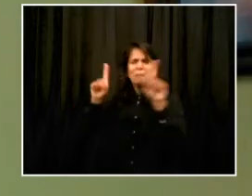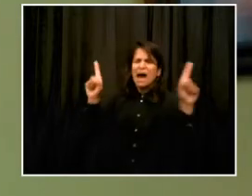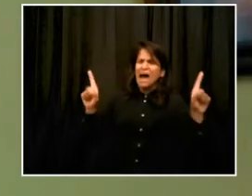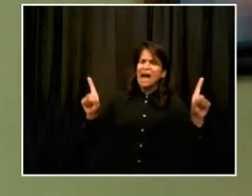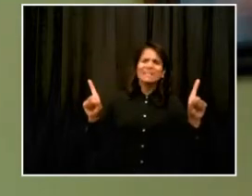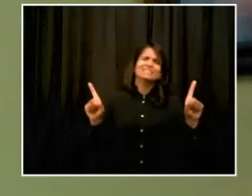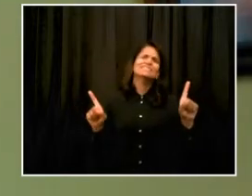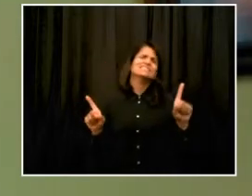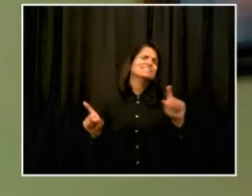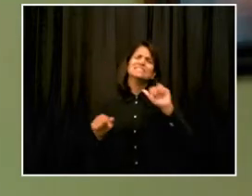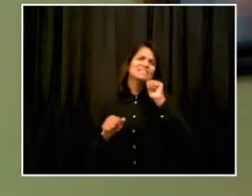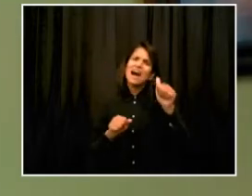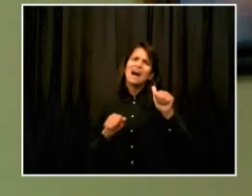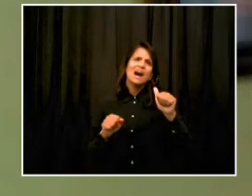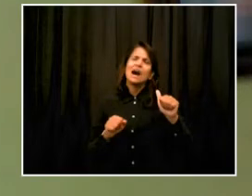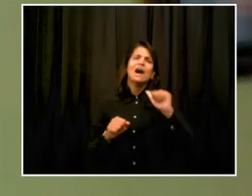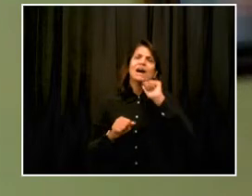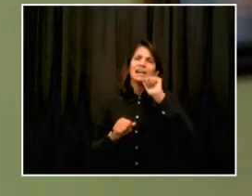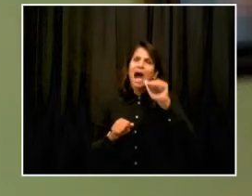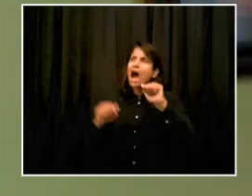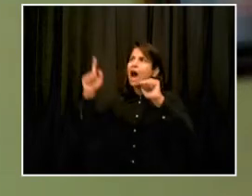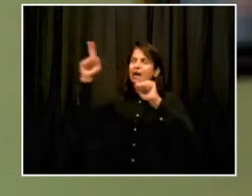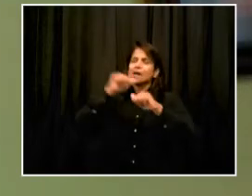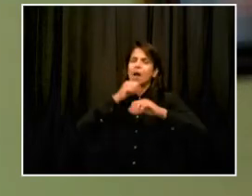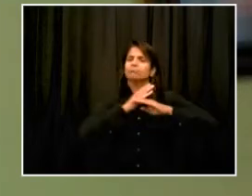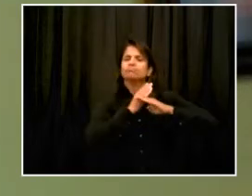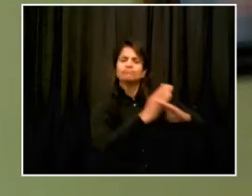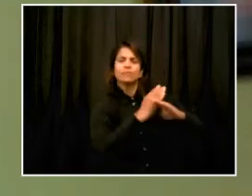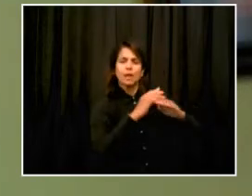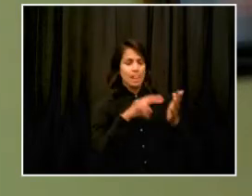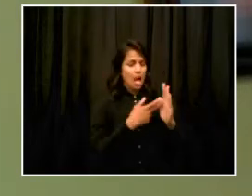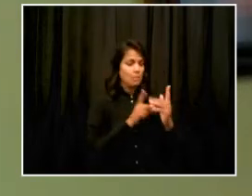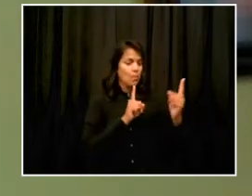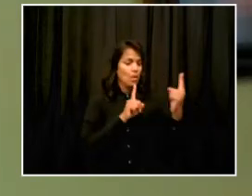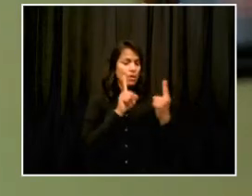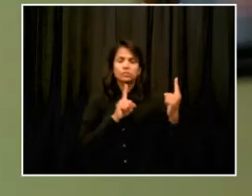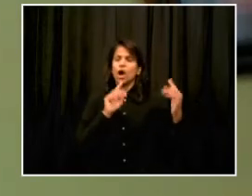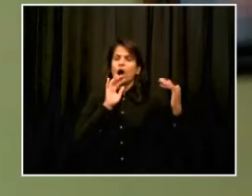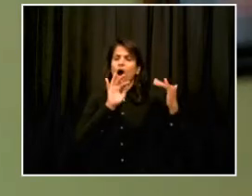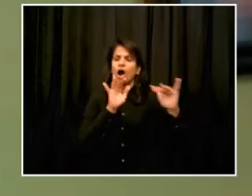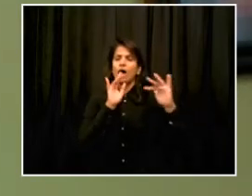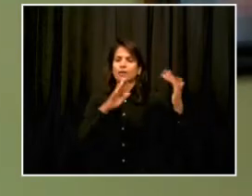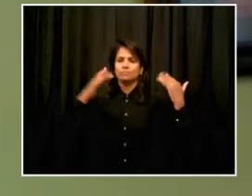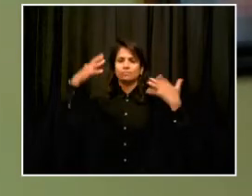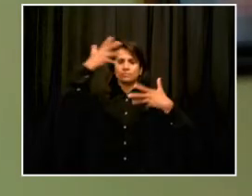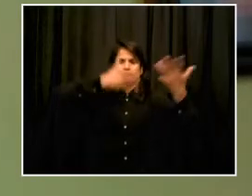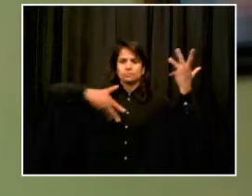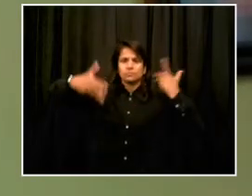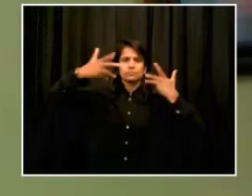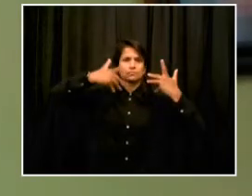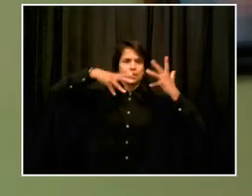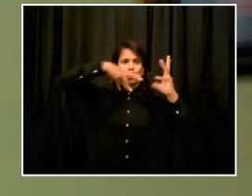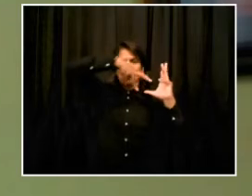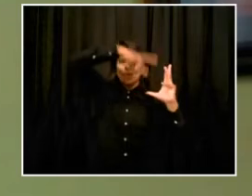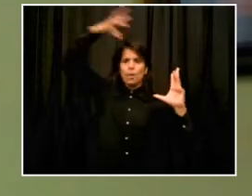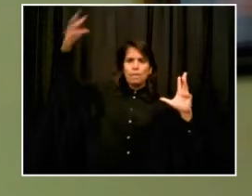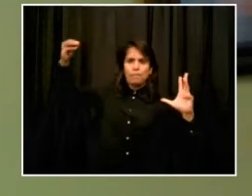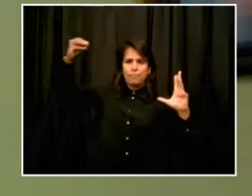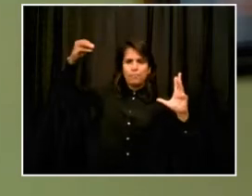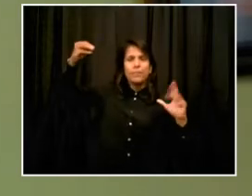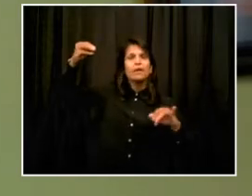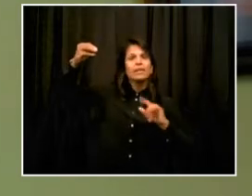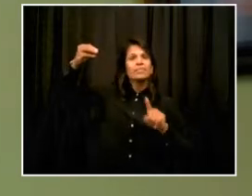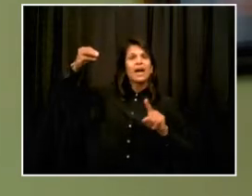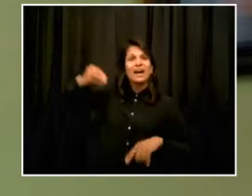close face-to-face contact or distance within or around 6 feet of somebody else. Because again, the virus